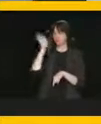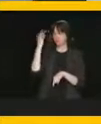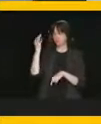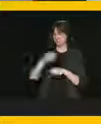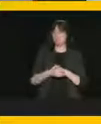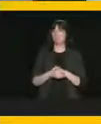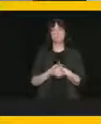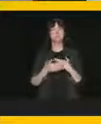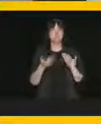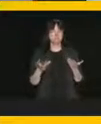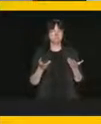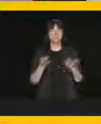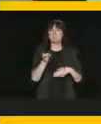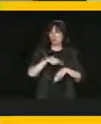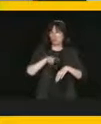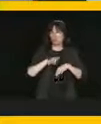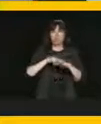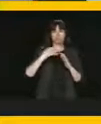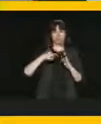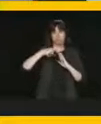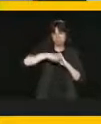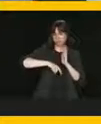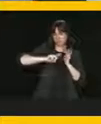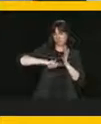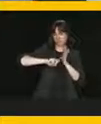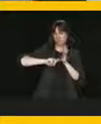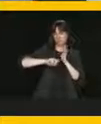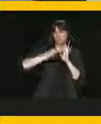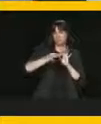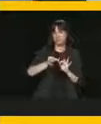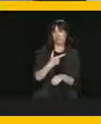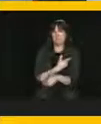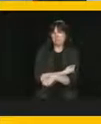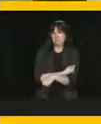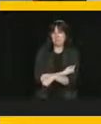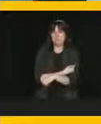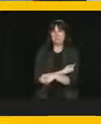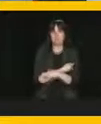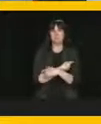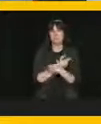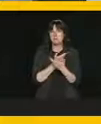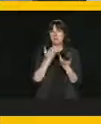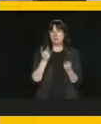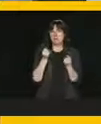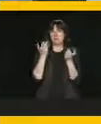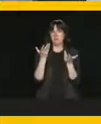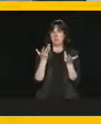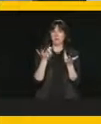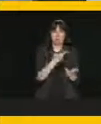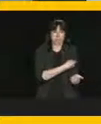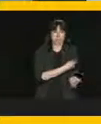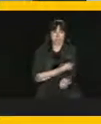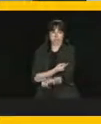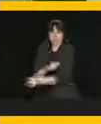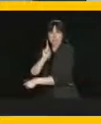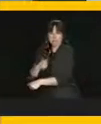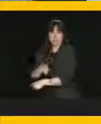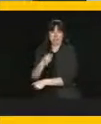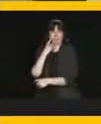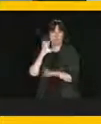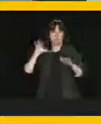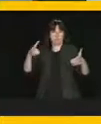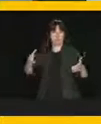Of course, there's a great deal of research being done on vaccination and the level of vaccination that is necessary in